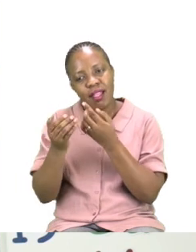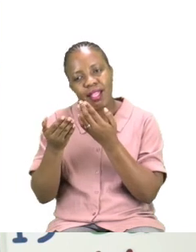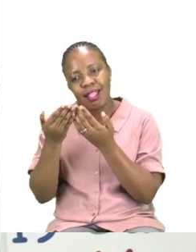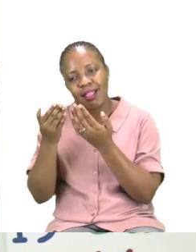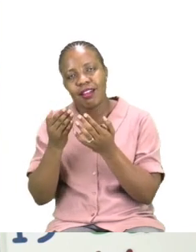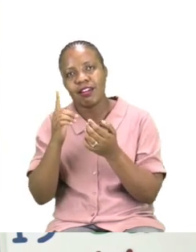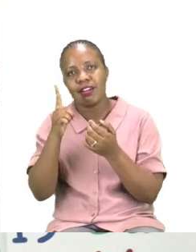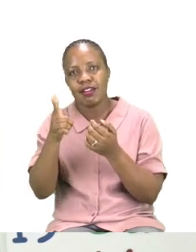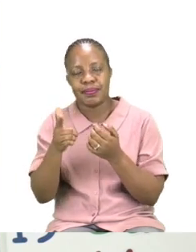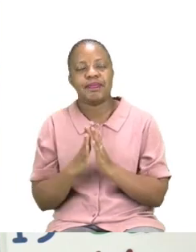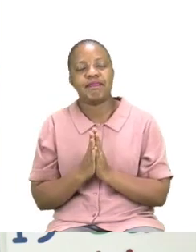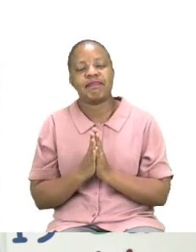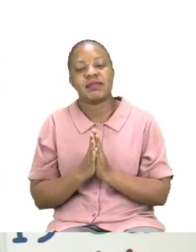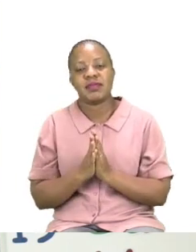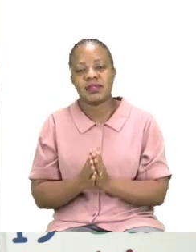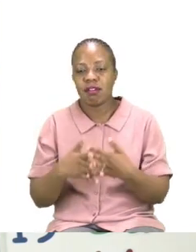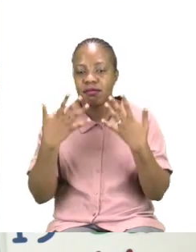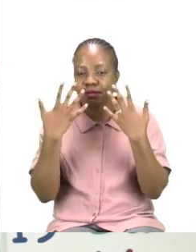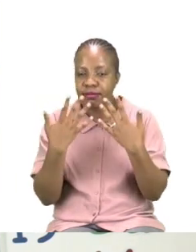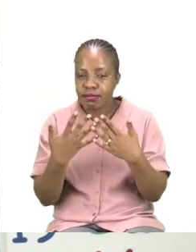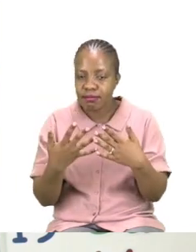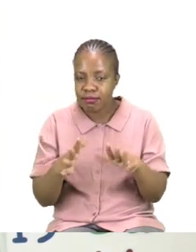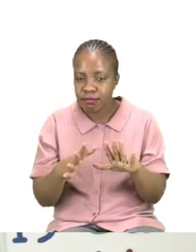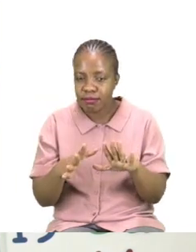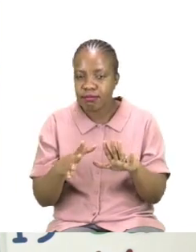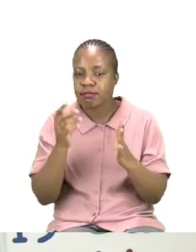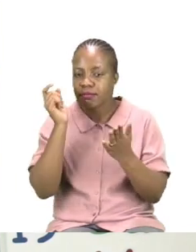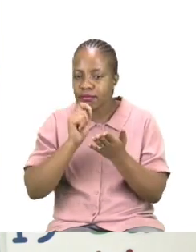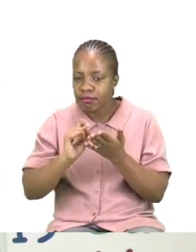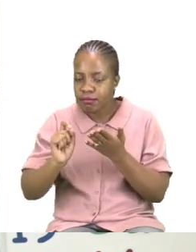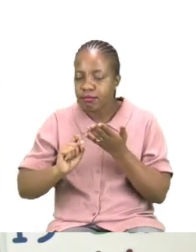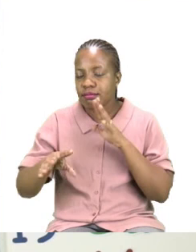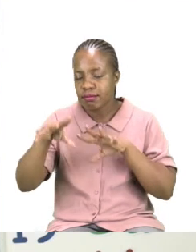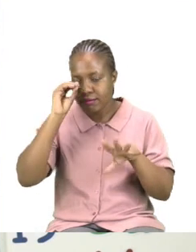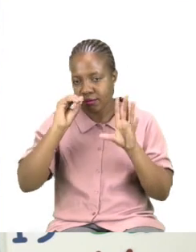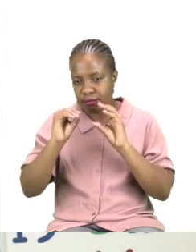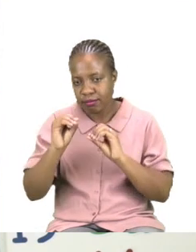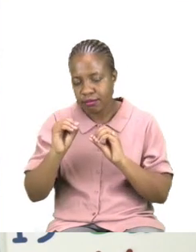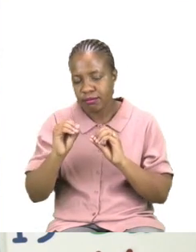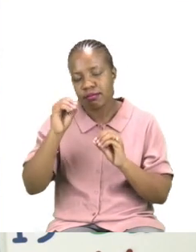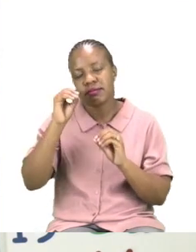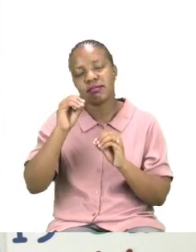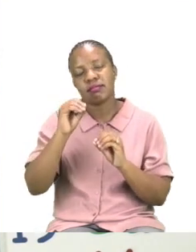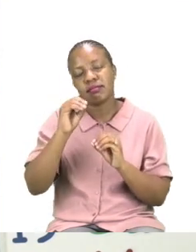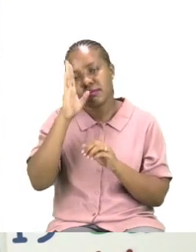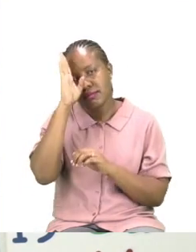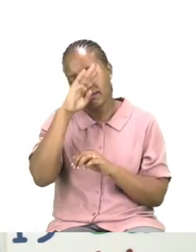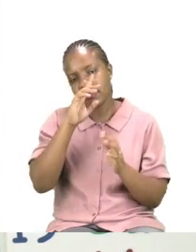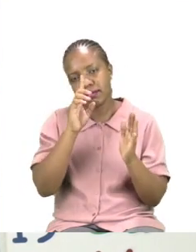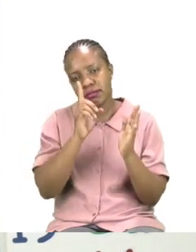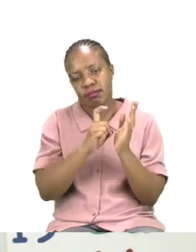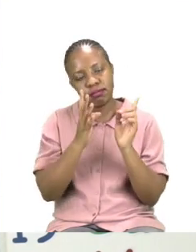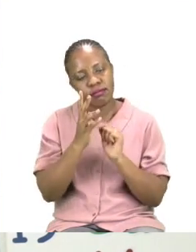for us to sanitize. Remember, boys and girls, we sanitize to show everyone that